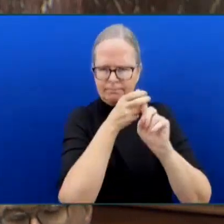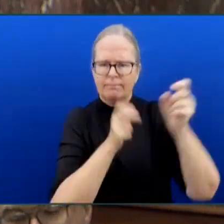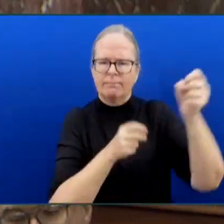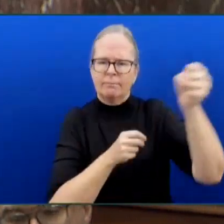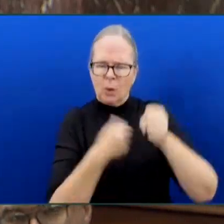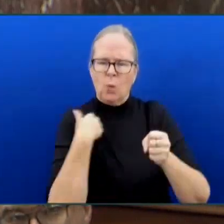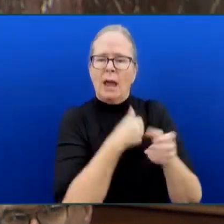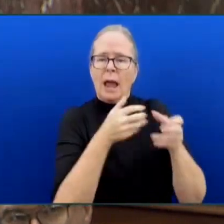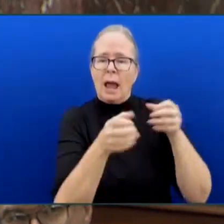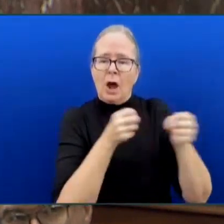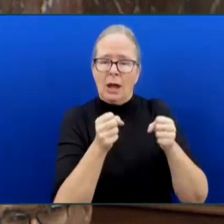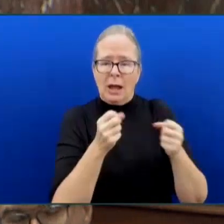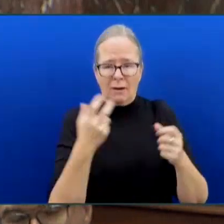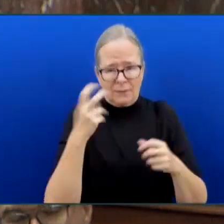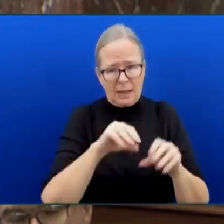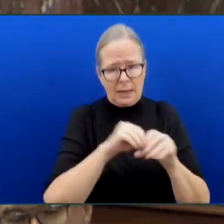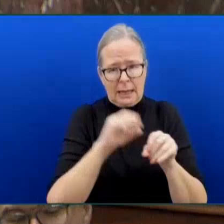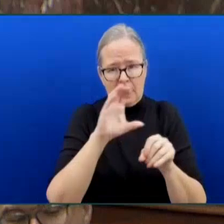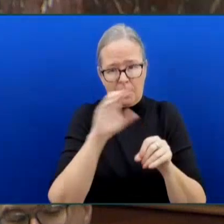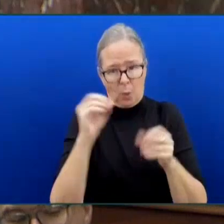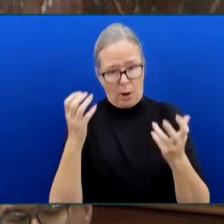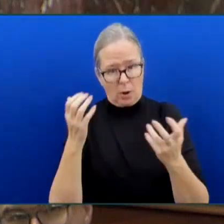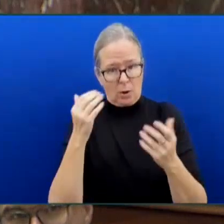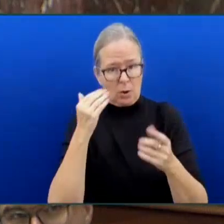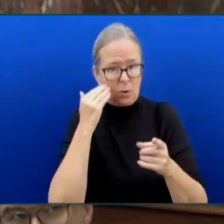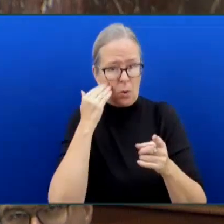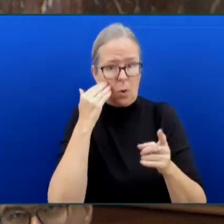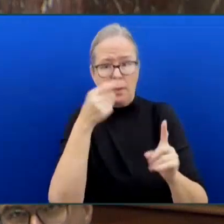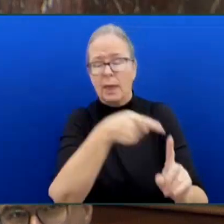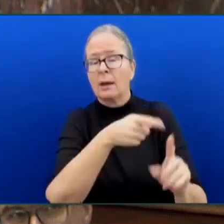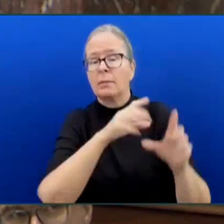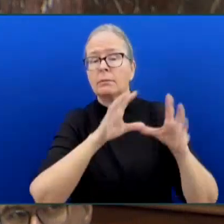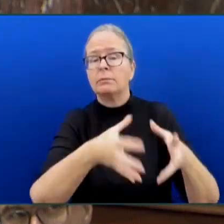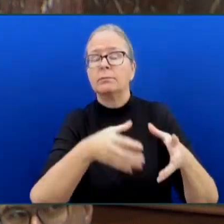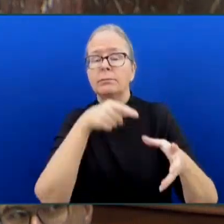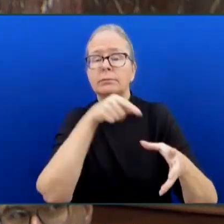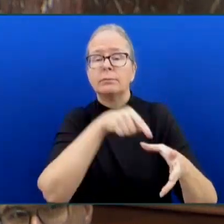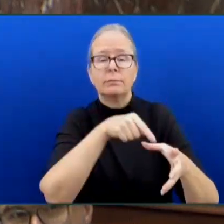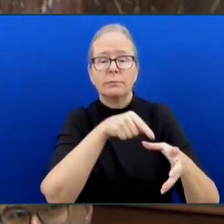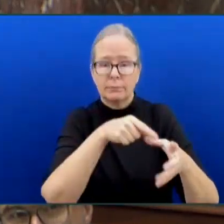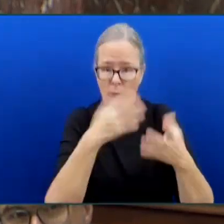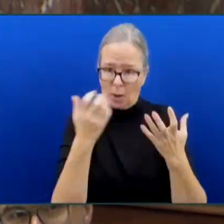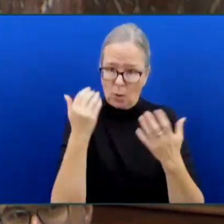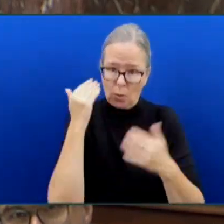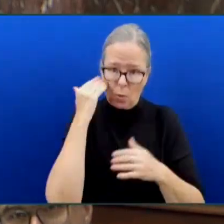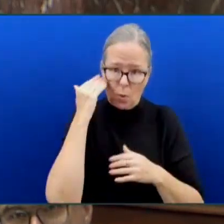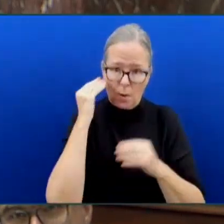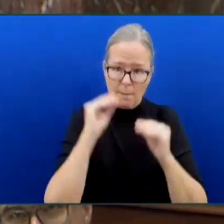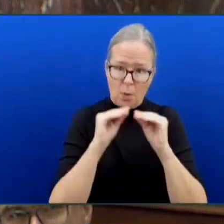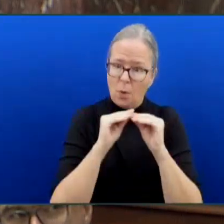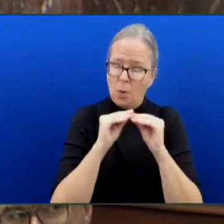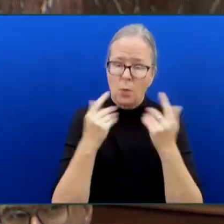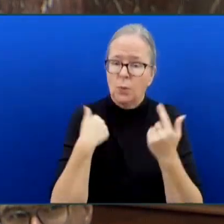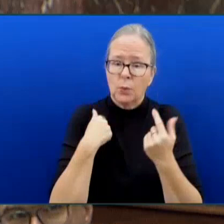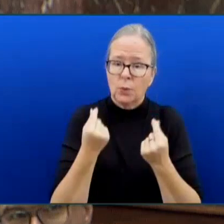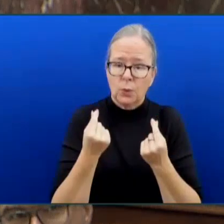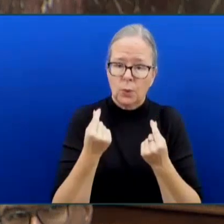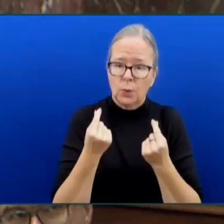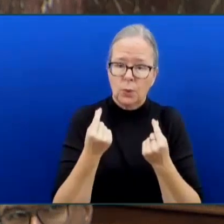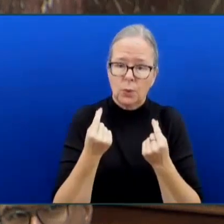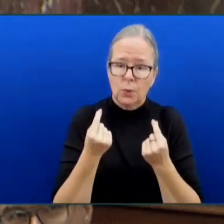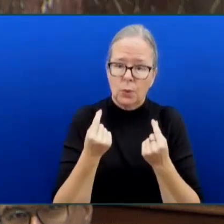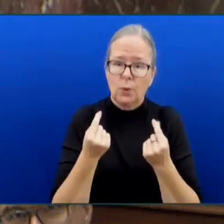ideas about BC Ferries, well, let's review what they were. Let's charge seniors. Well, Thank you. they